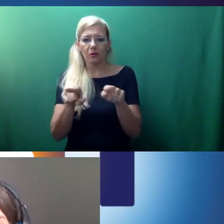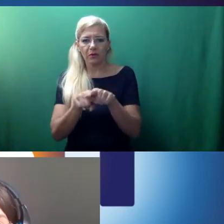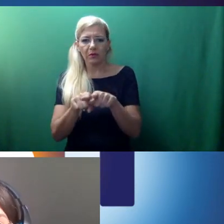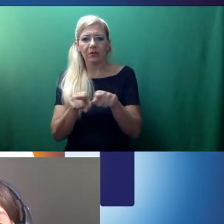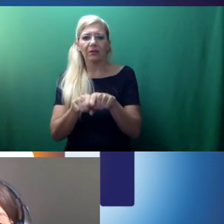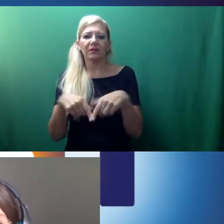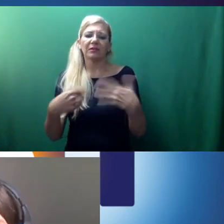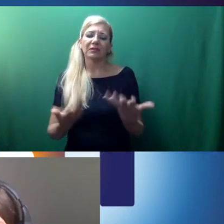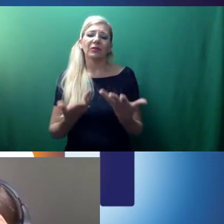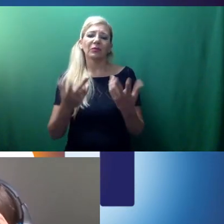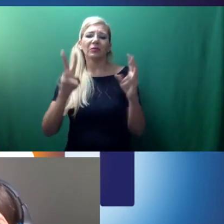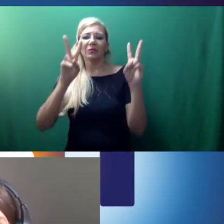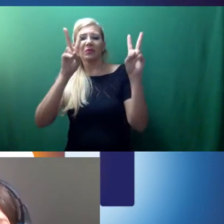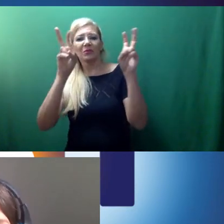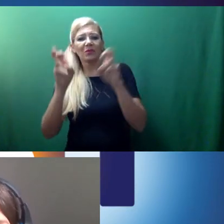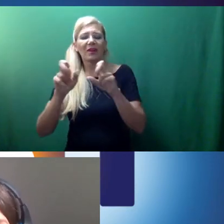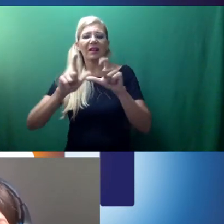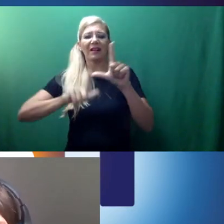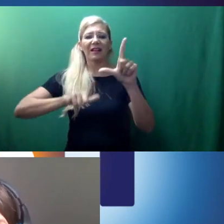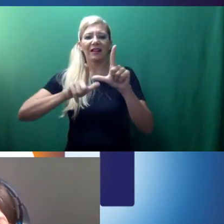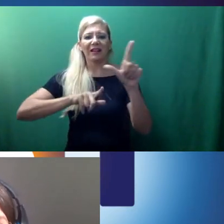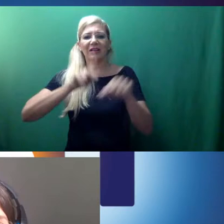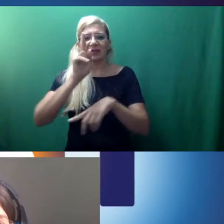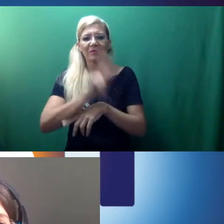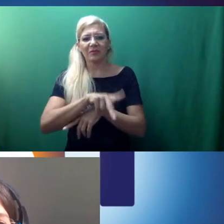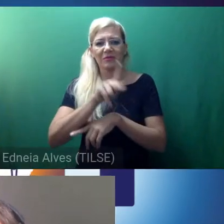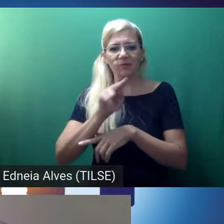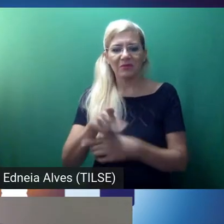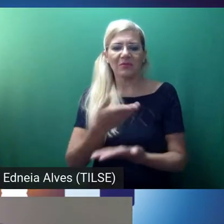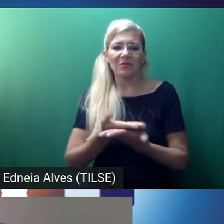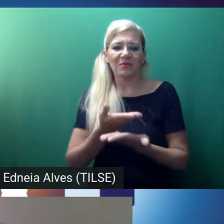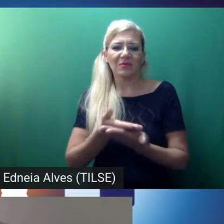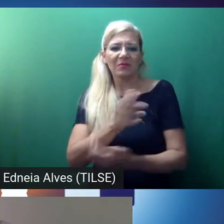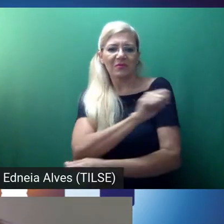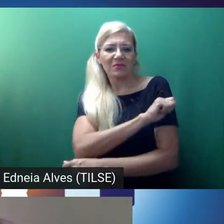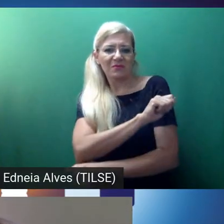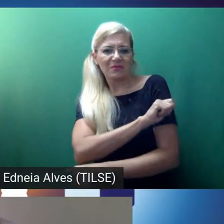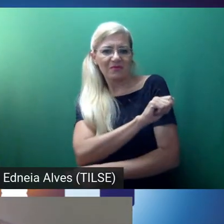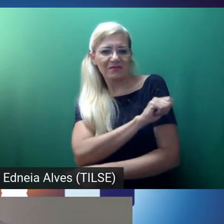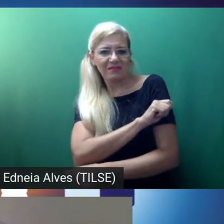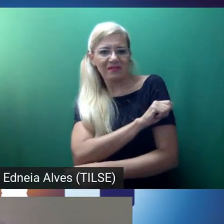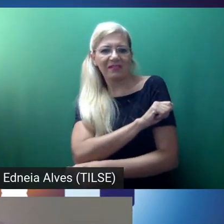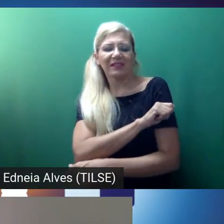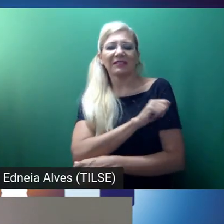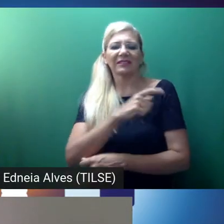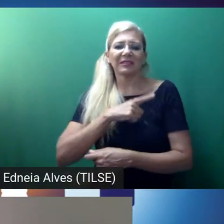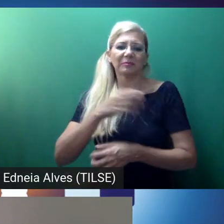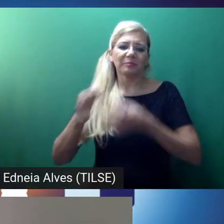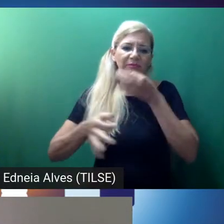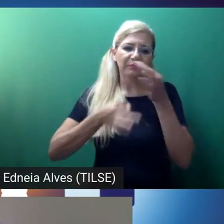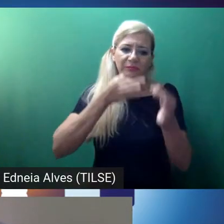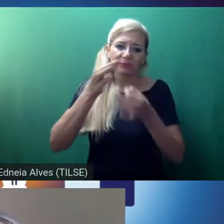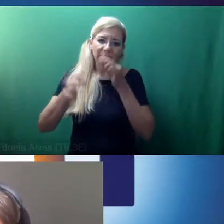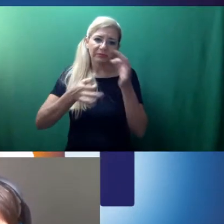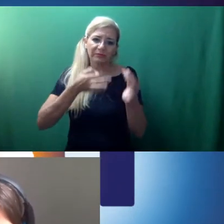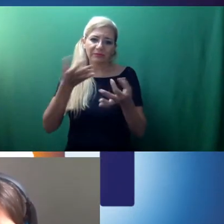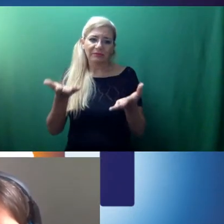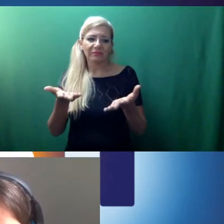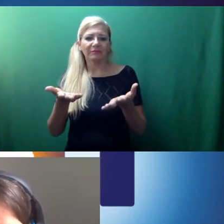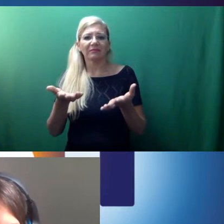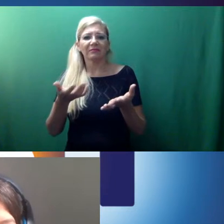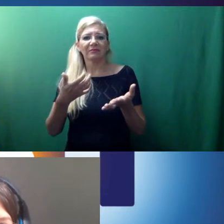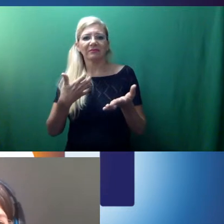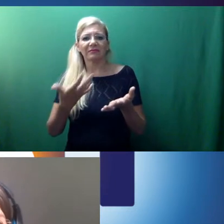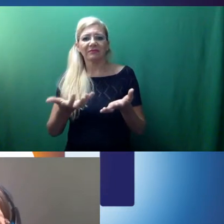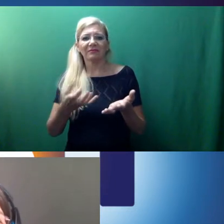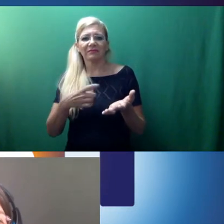many Letras professors and students are here with us today, and they've made interesting comments. I'll just get a couple of